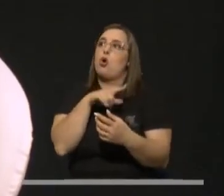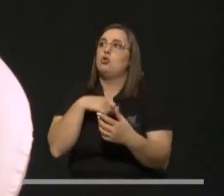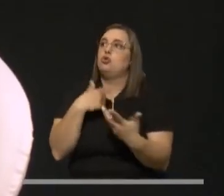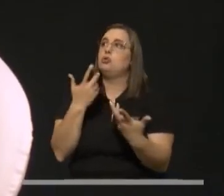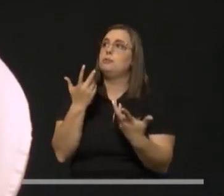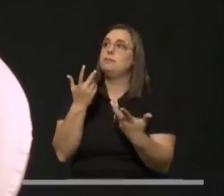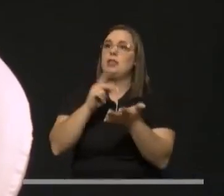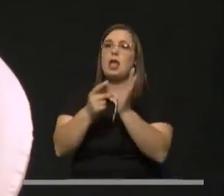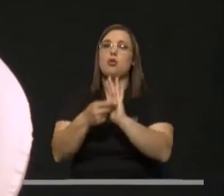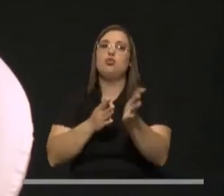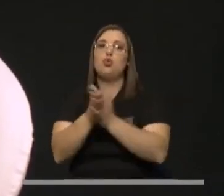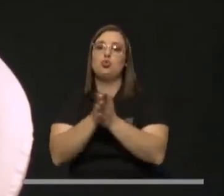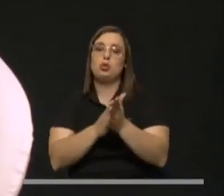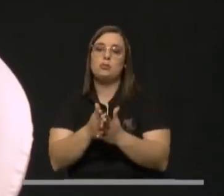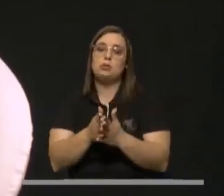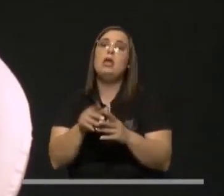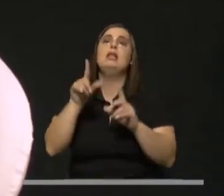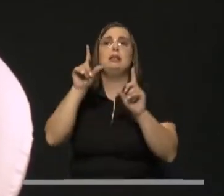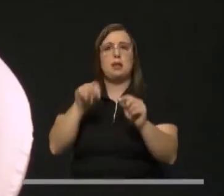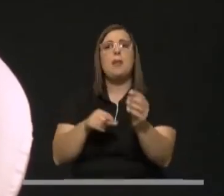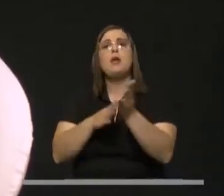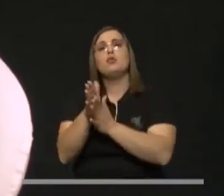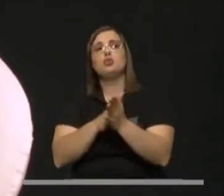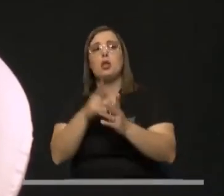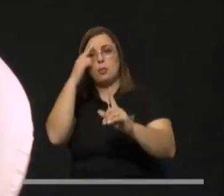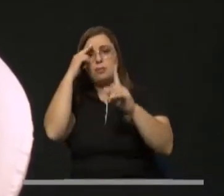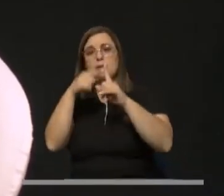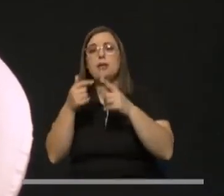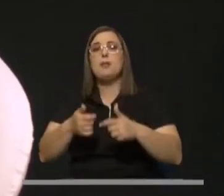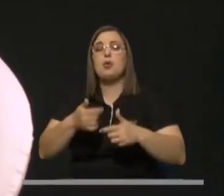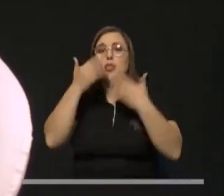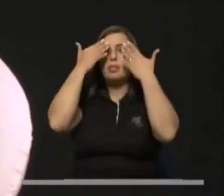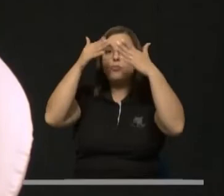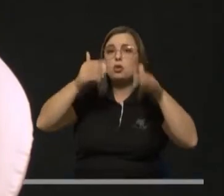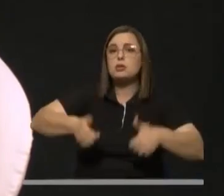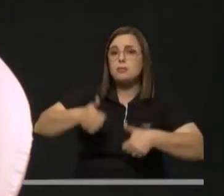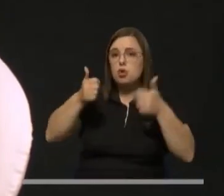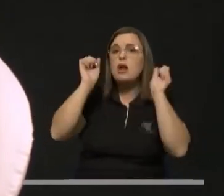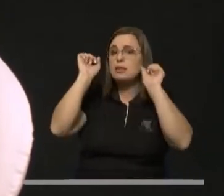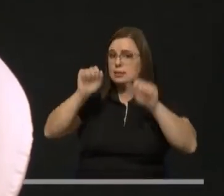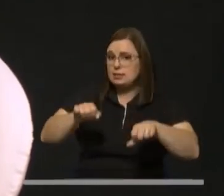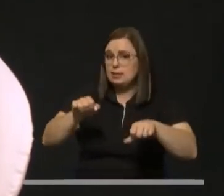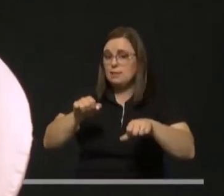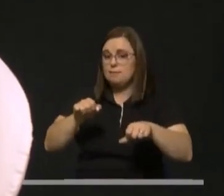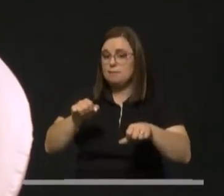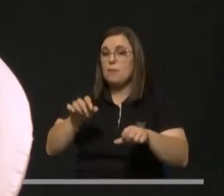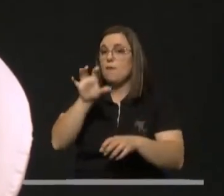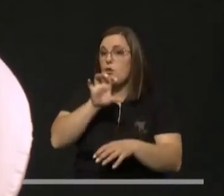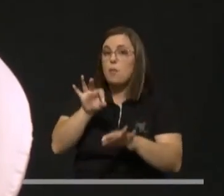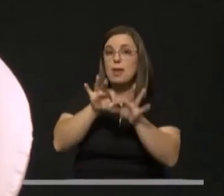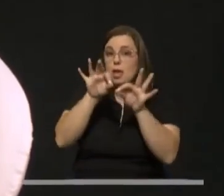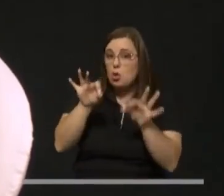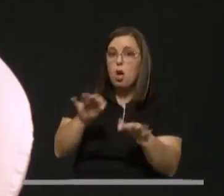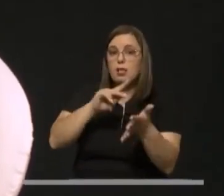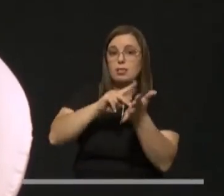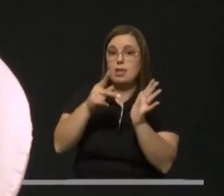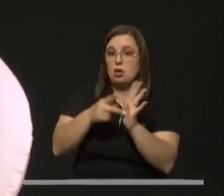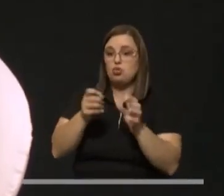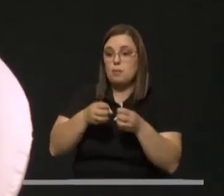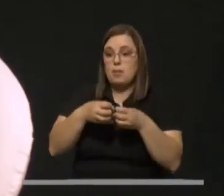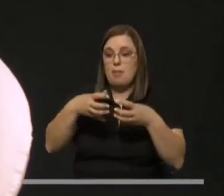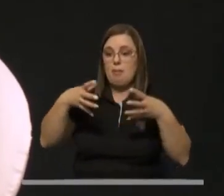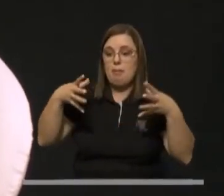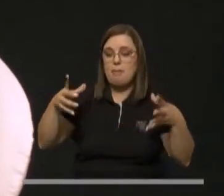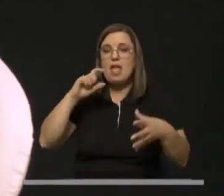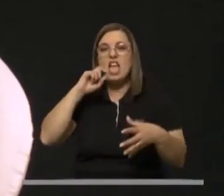so the way technology is being used is also being used to improve democracy, the same